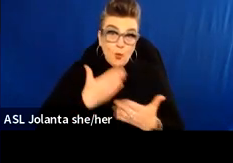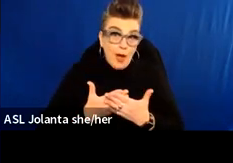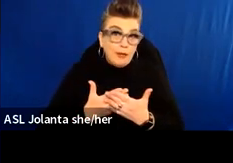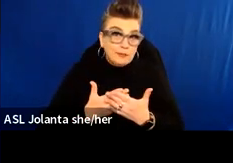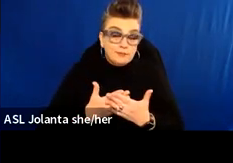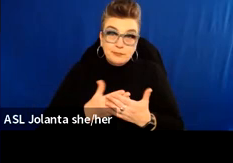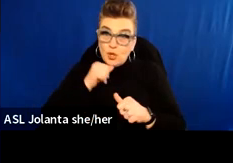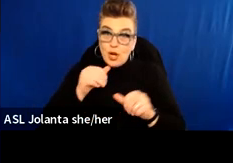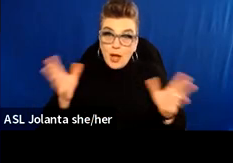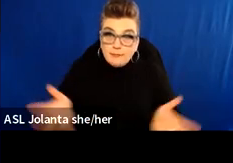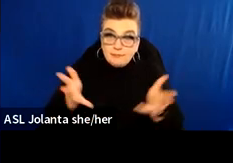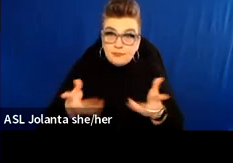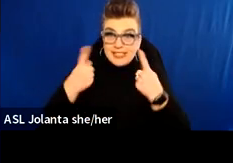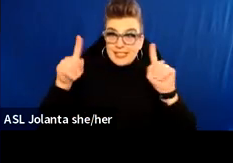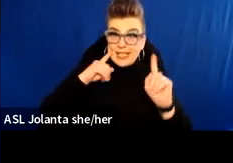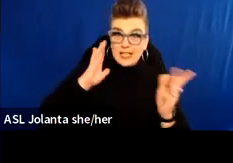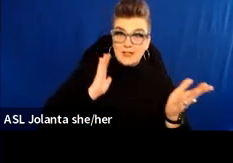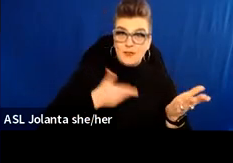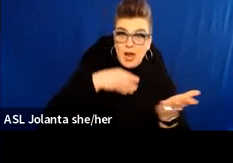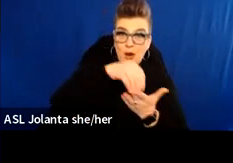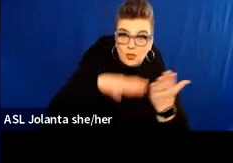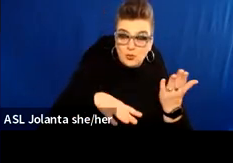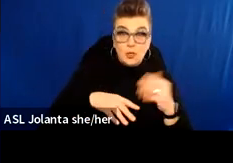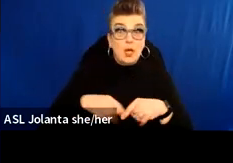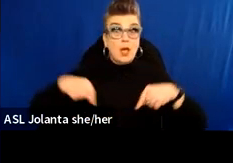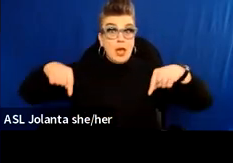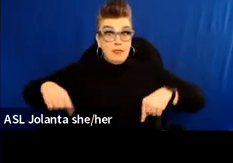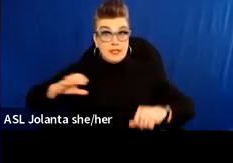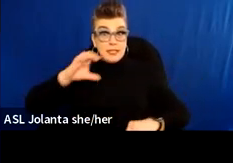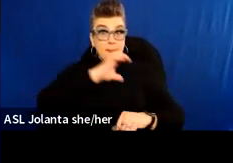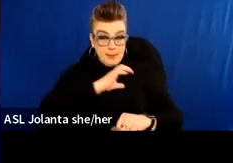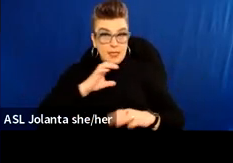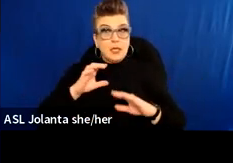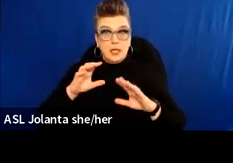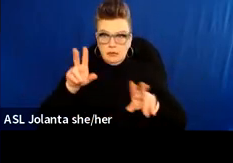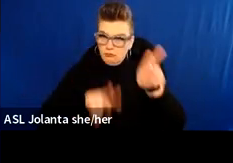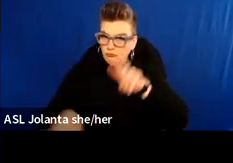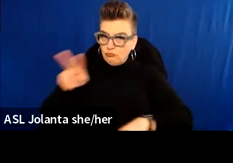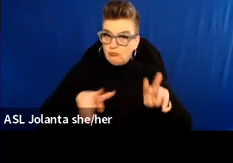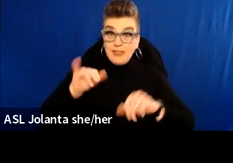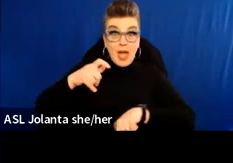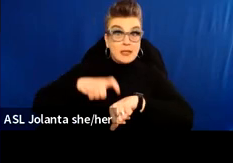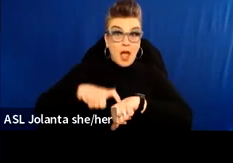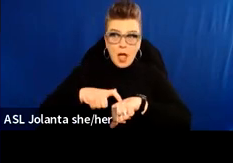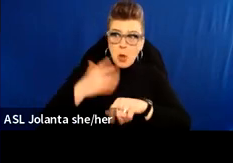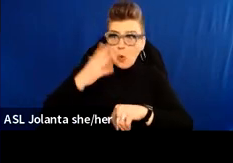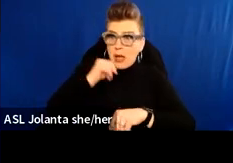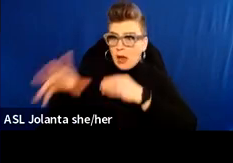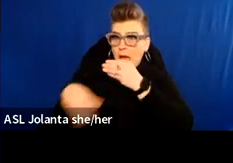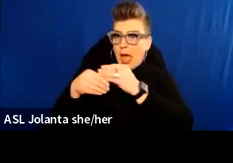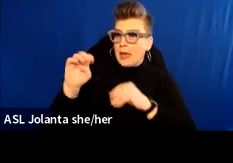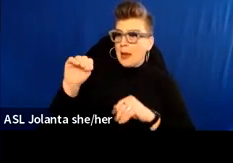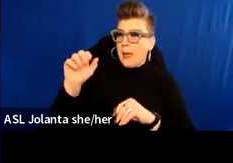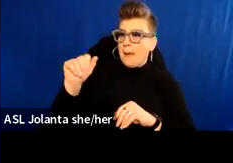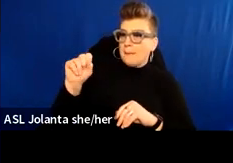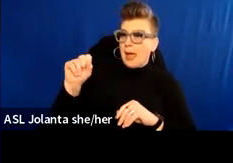and this committee did look at putting mass core in as a requirement but at the time as similar to the